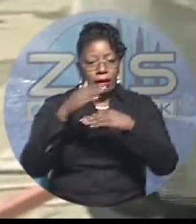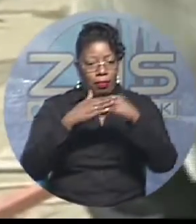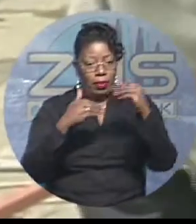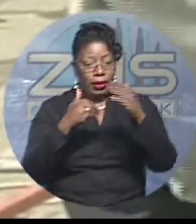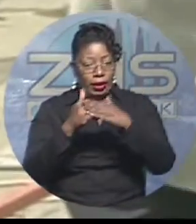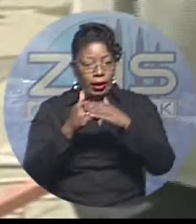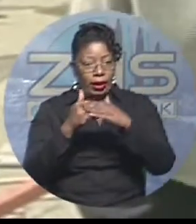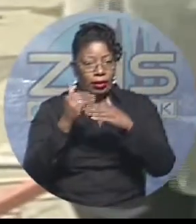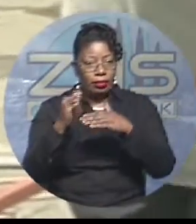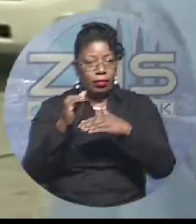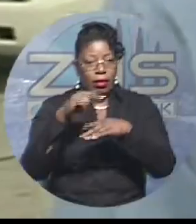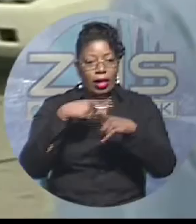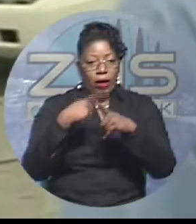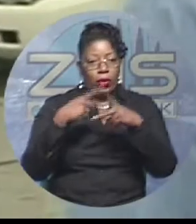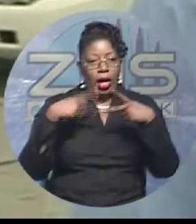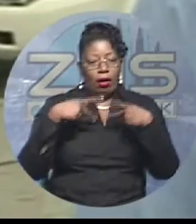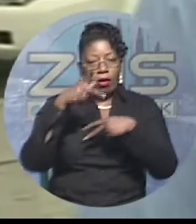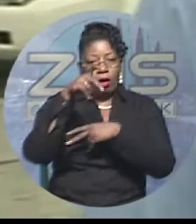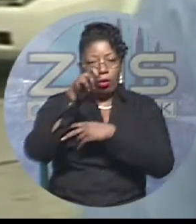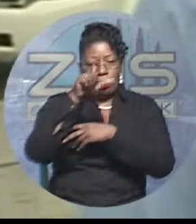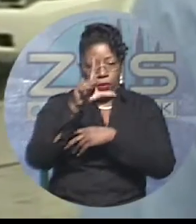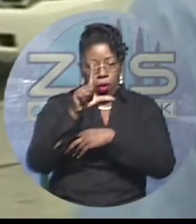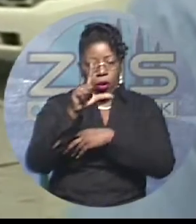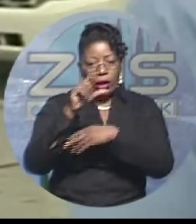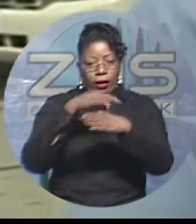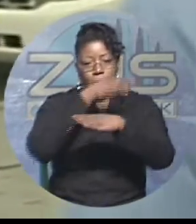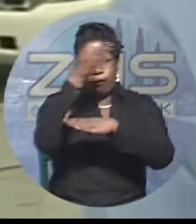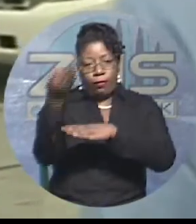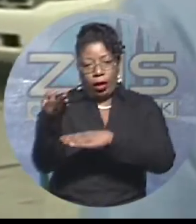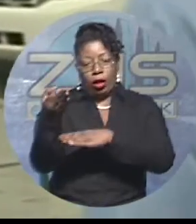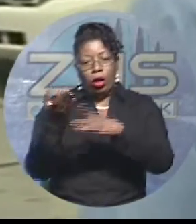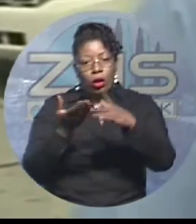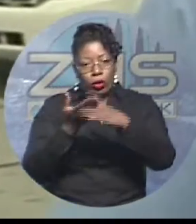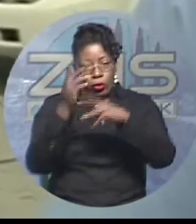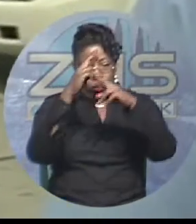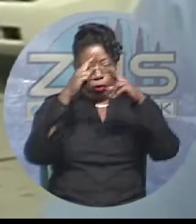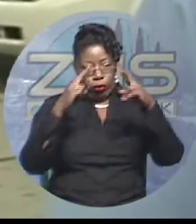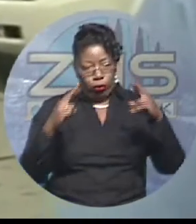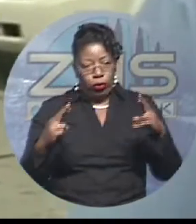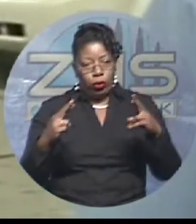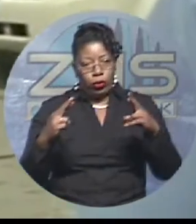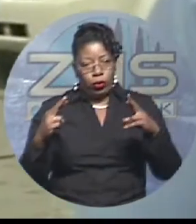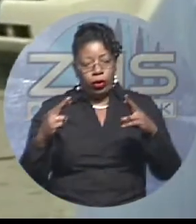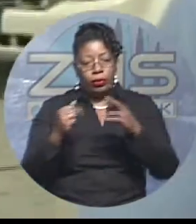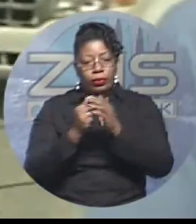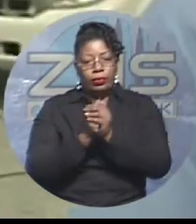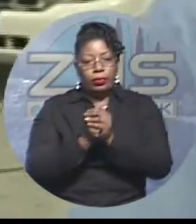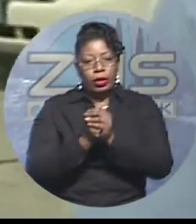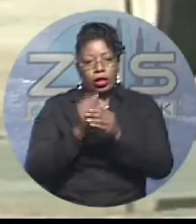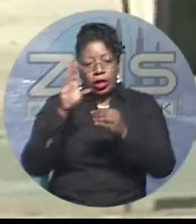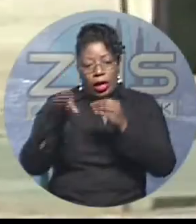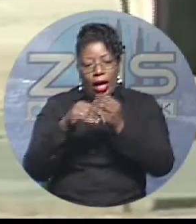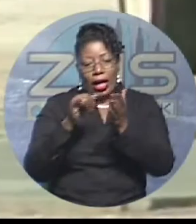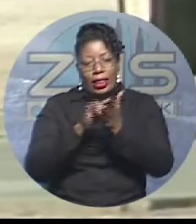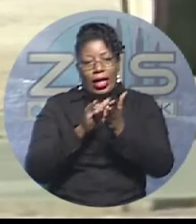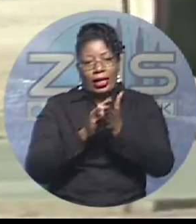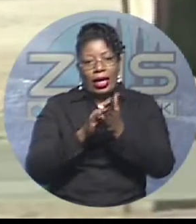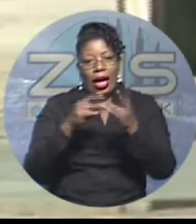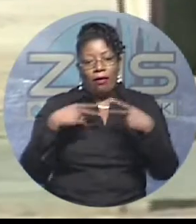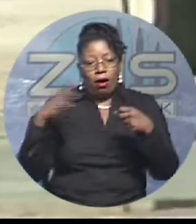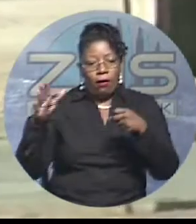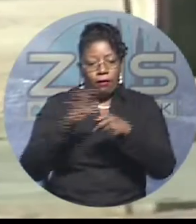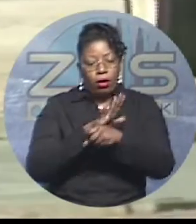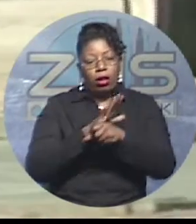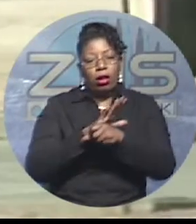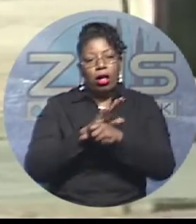69 kV pole down through the roof of our new power plant. She adds that the company has the full support of their